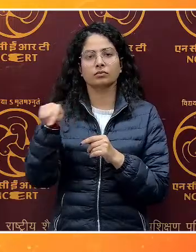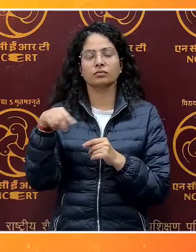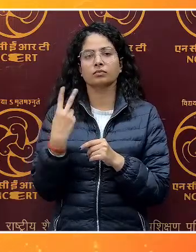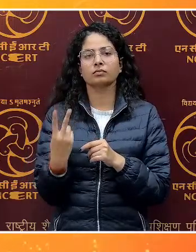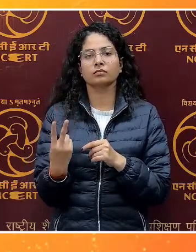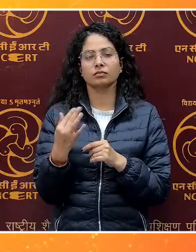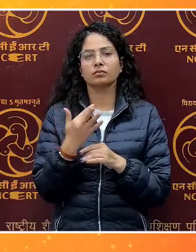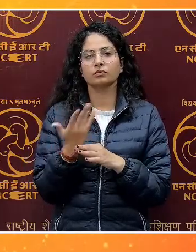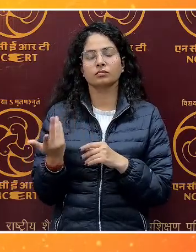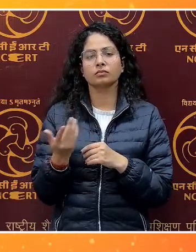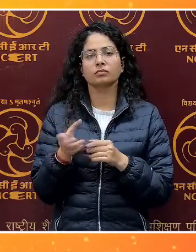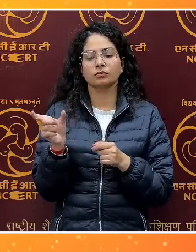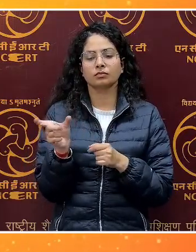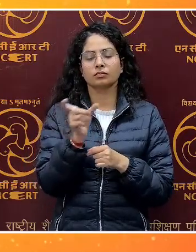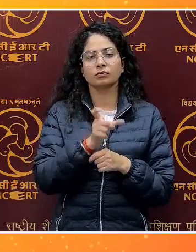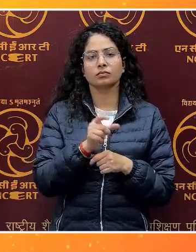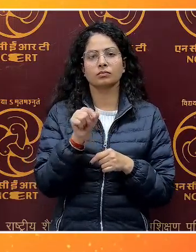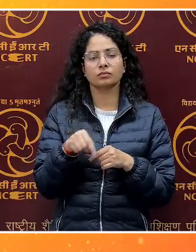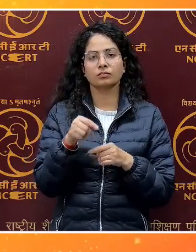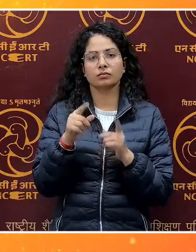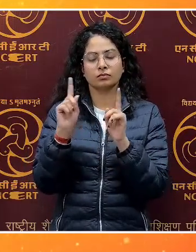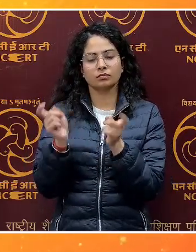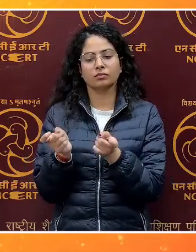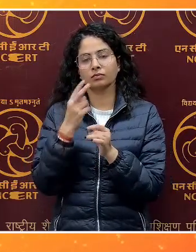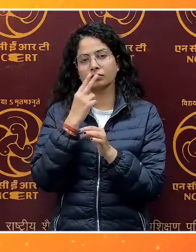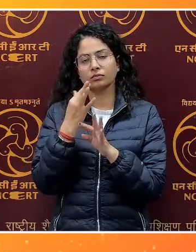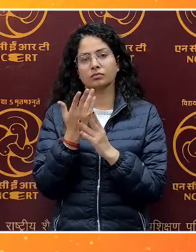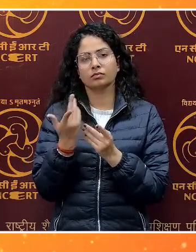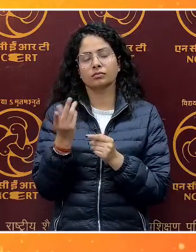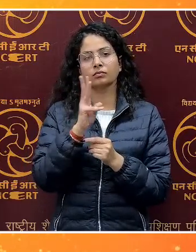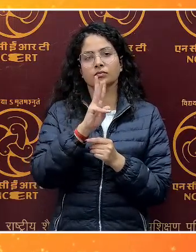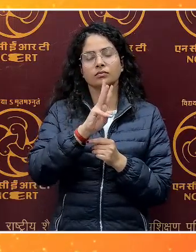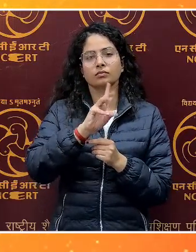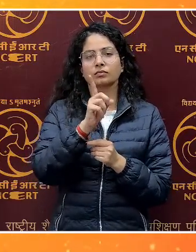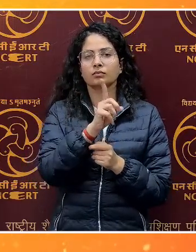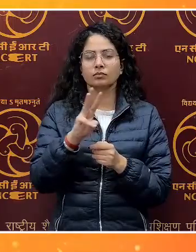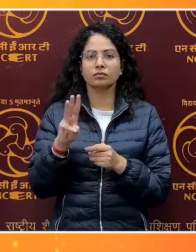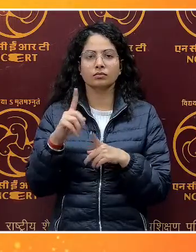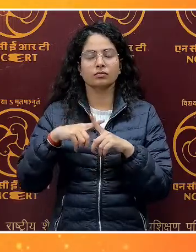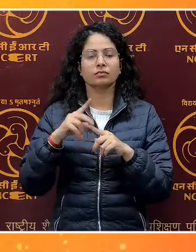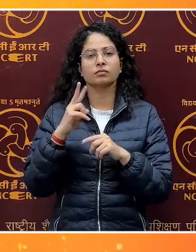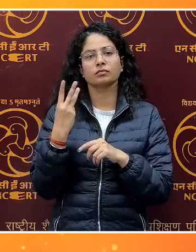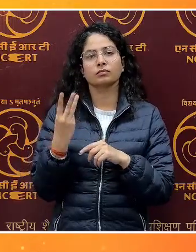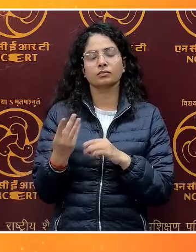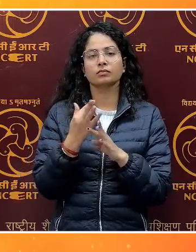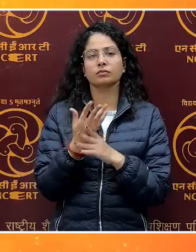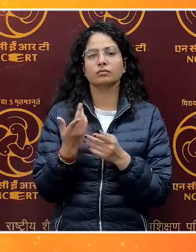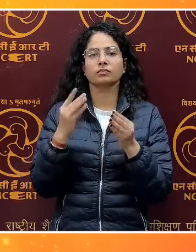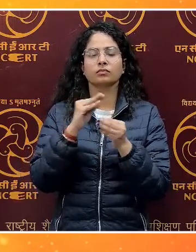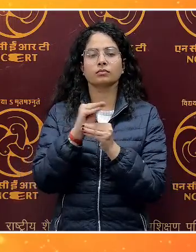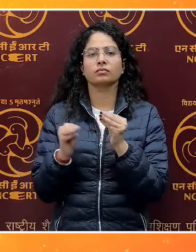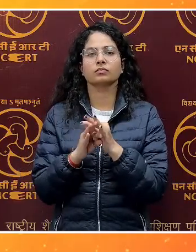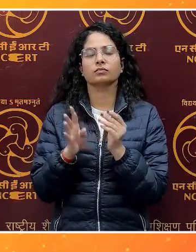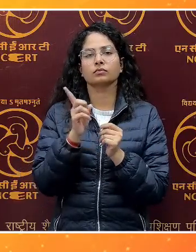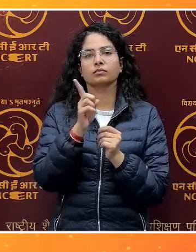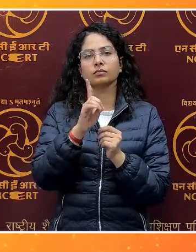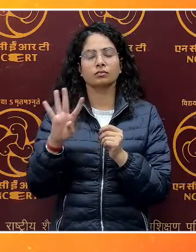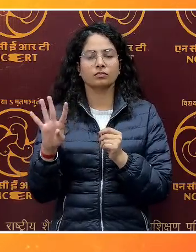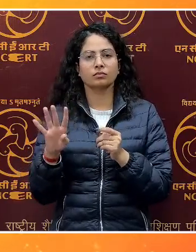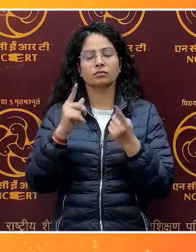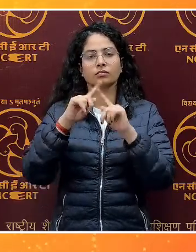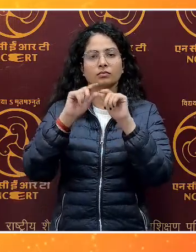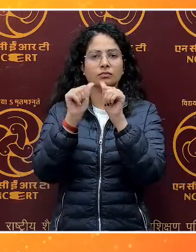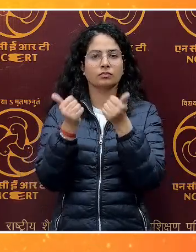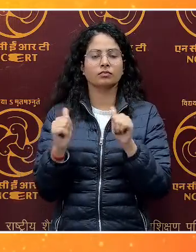value outside the bracket, and look inside, 13 threes are 39 plus 14 divided by